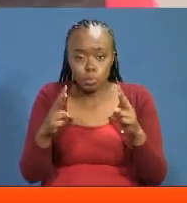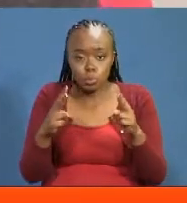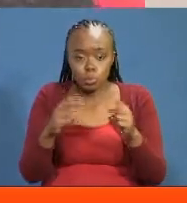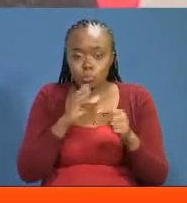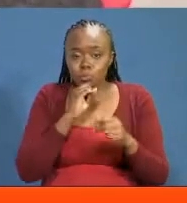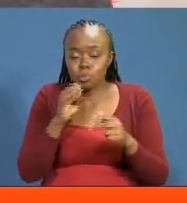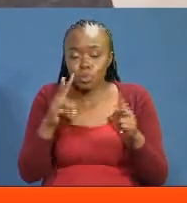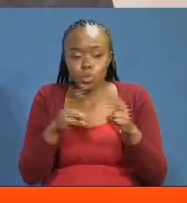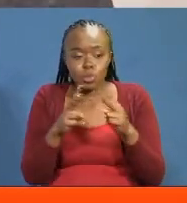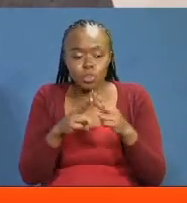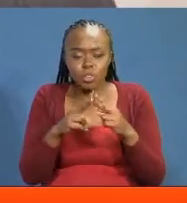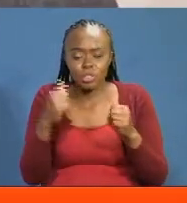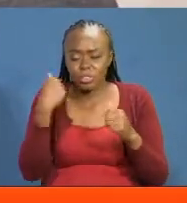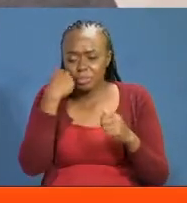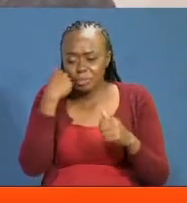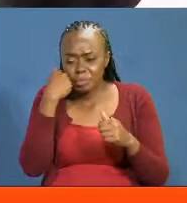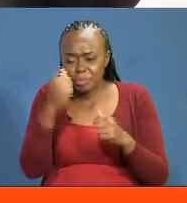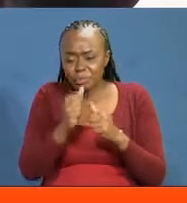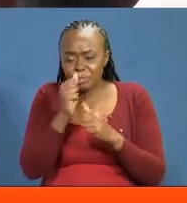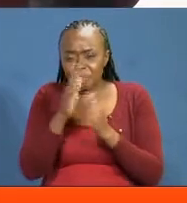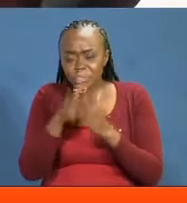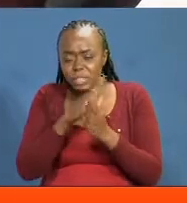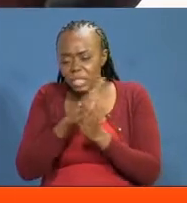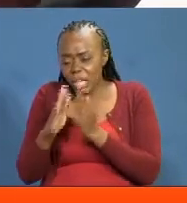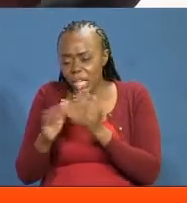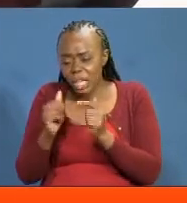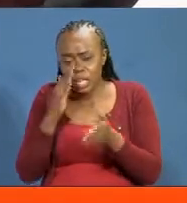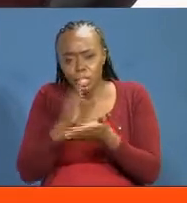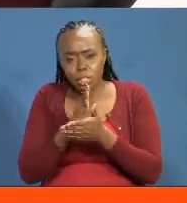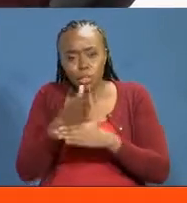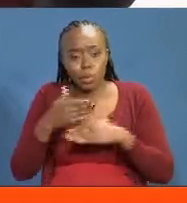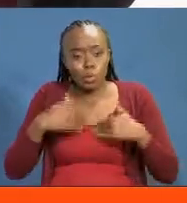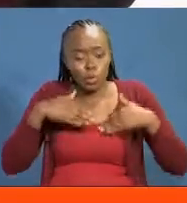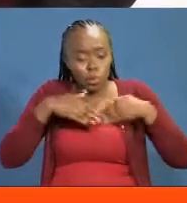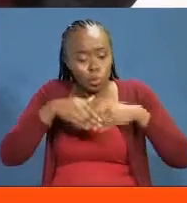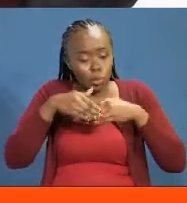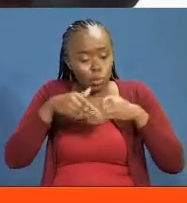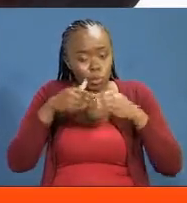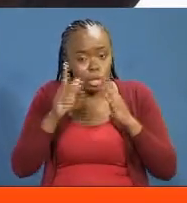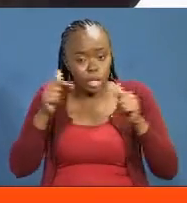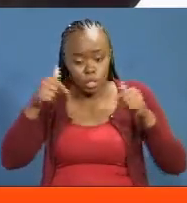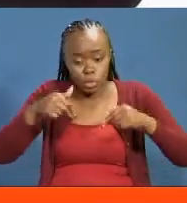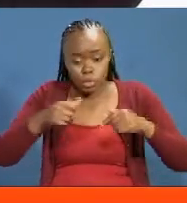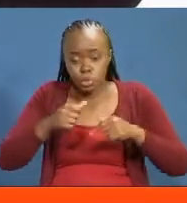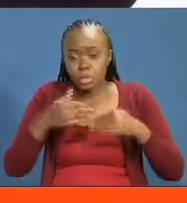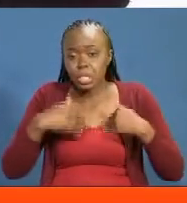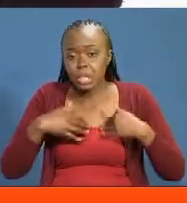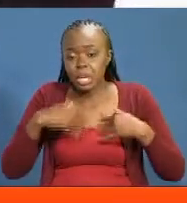is very sad, really, you know, politics aside. I'm sure you have followed. There are no politics today.